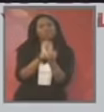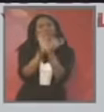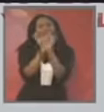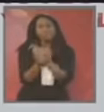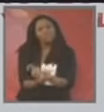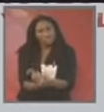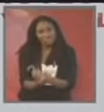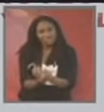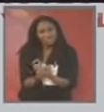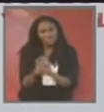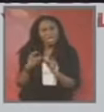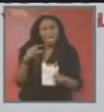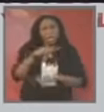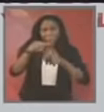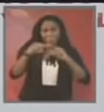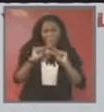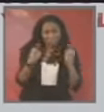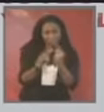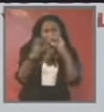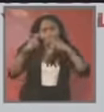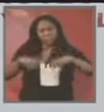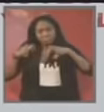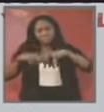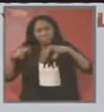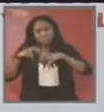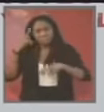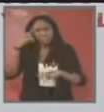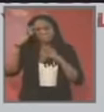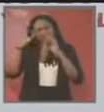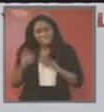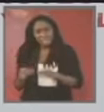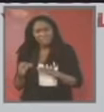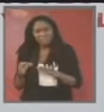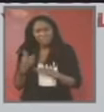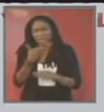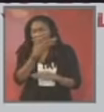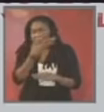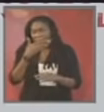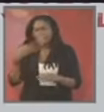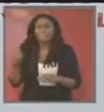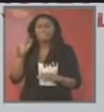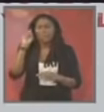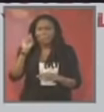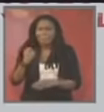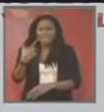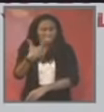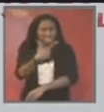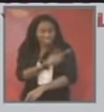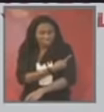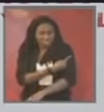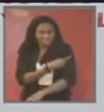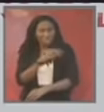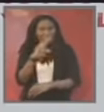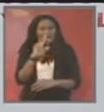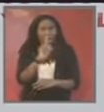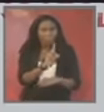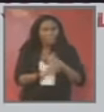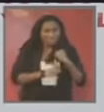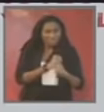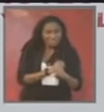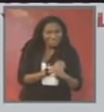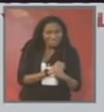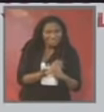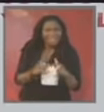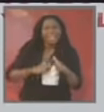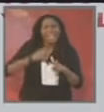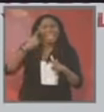better placed if we actually had the vaccine lower, closer to the first dose. So we took that decision about 2 years ago to bring the first dose